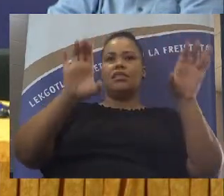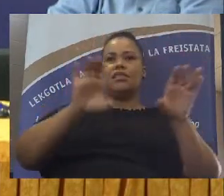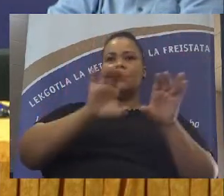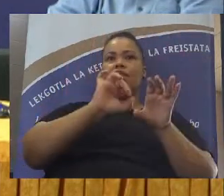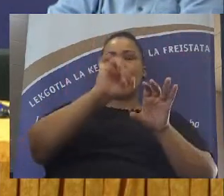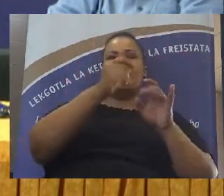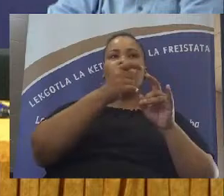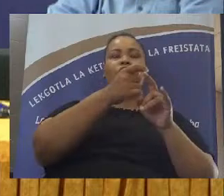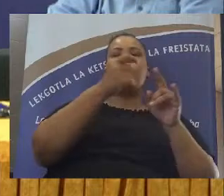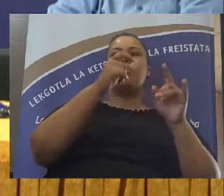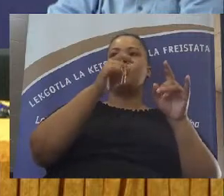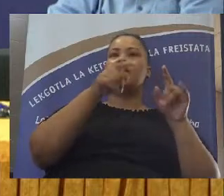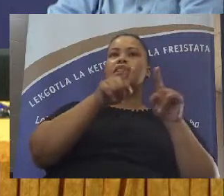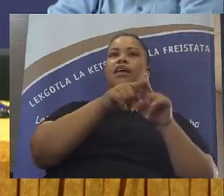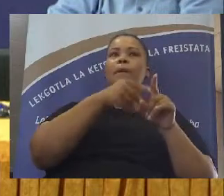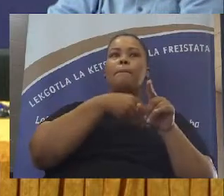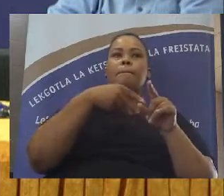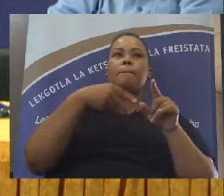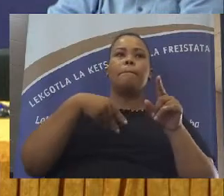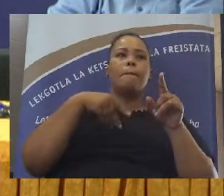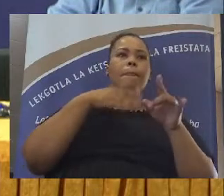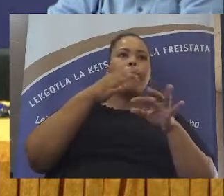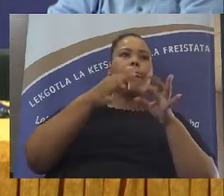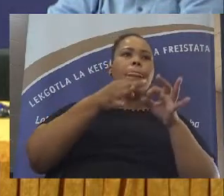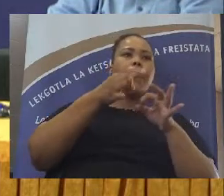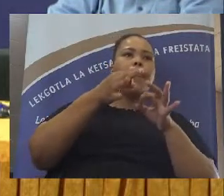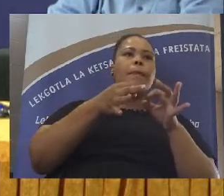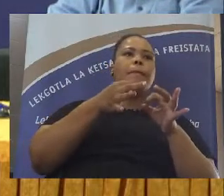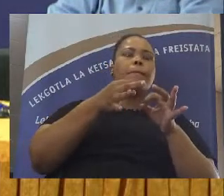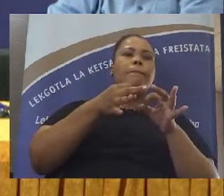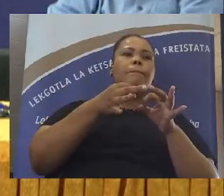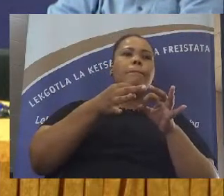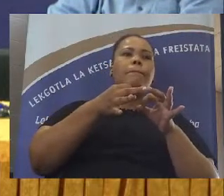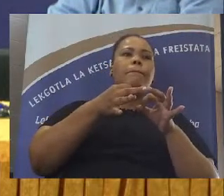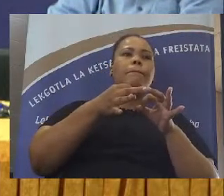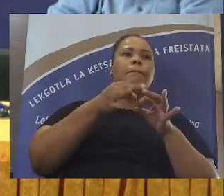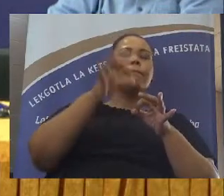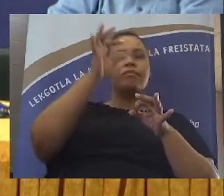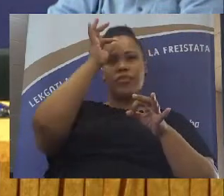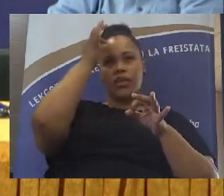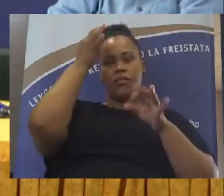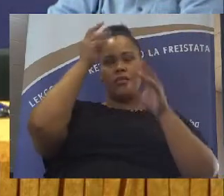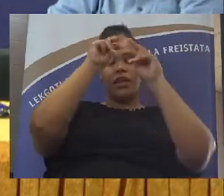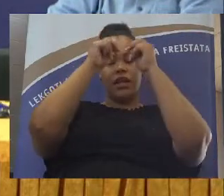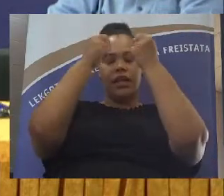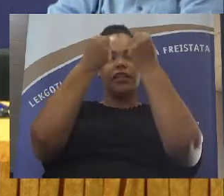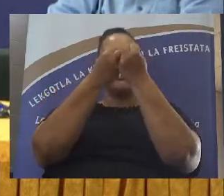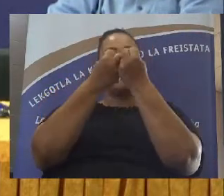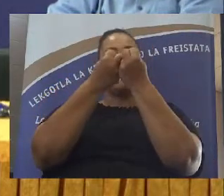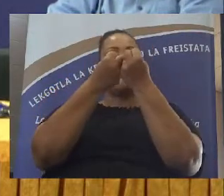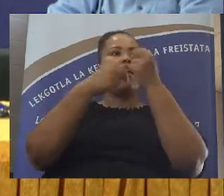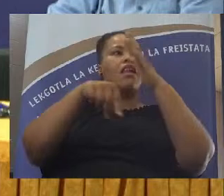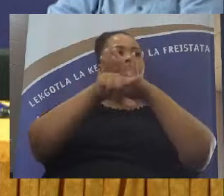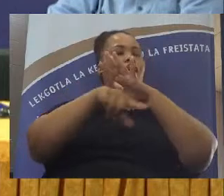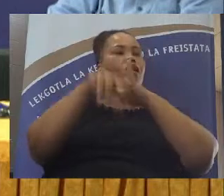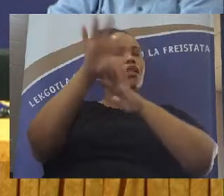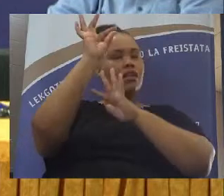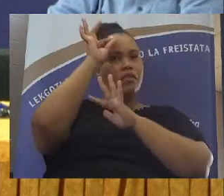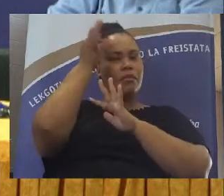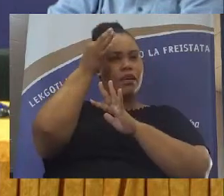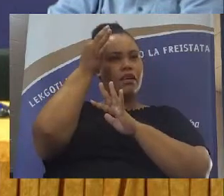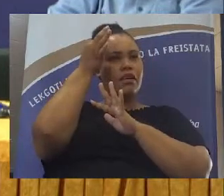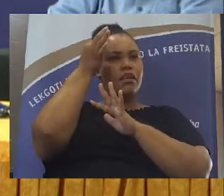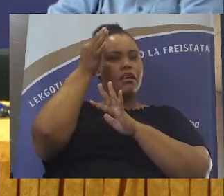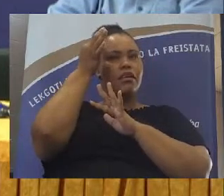ka mme a tjho di mekgahlelo ya government, national, province, local government, di tshwanetse